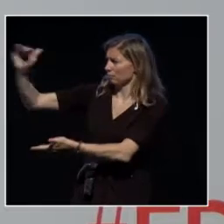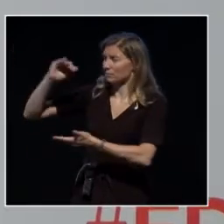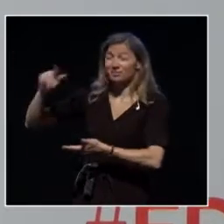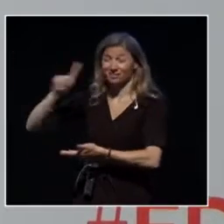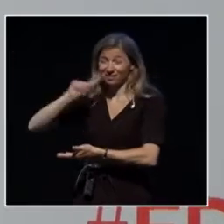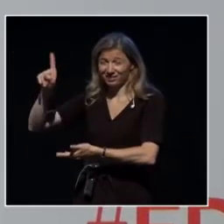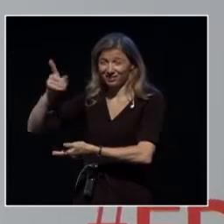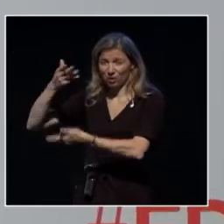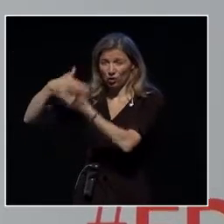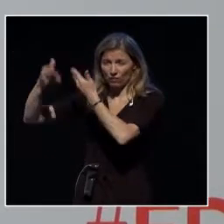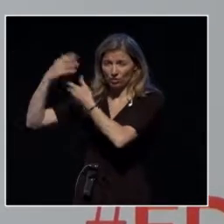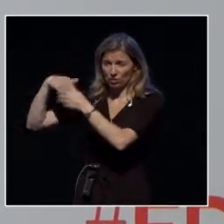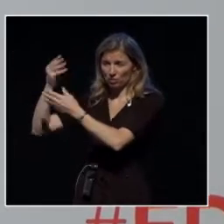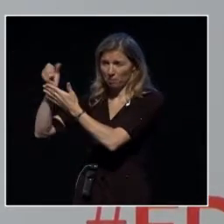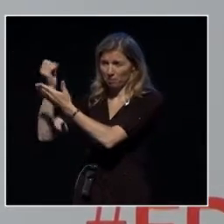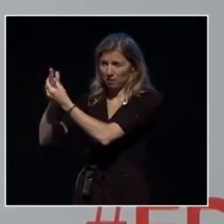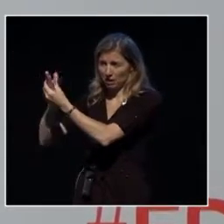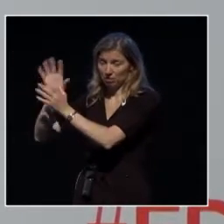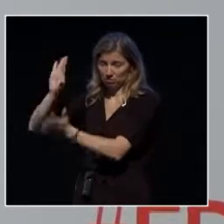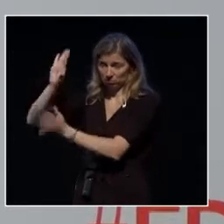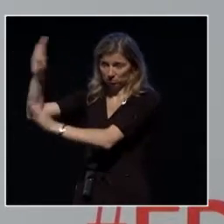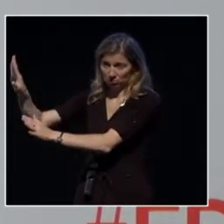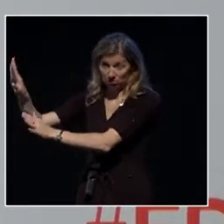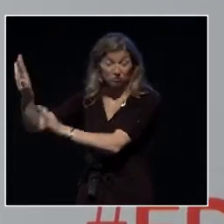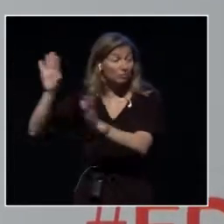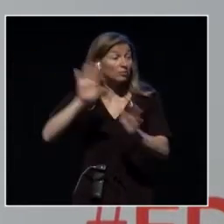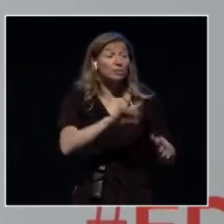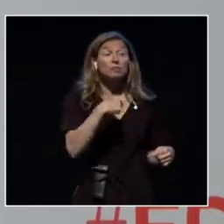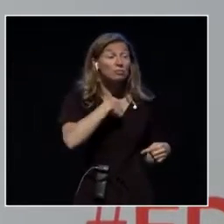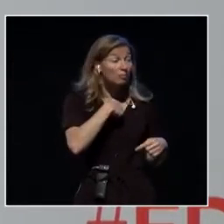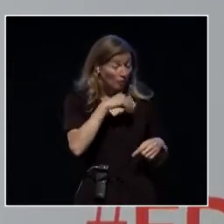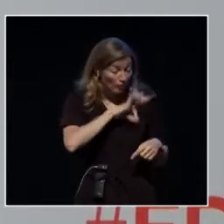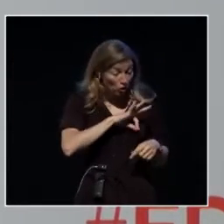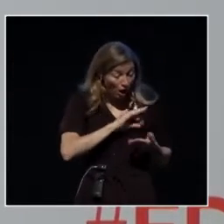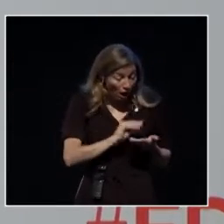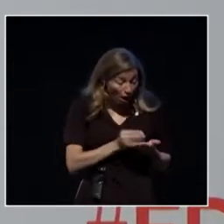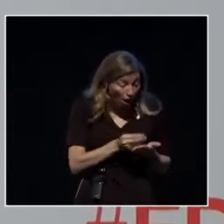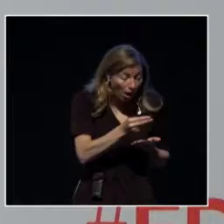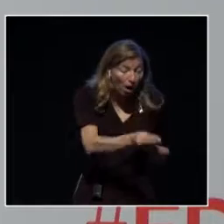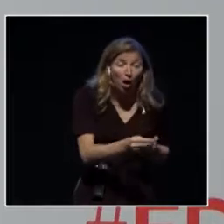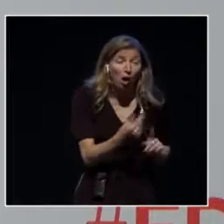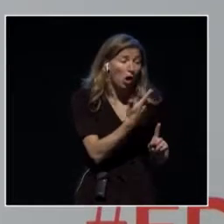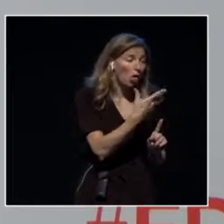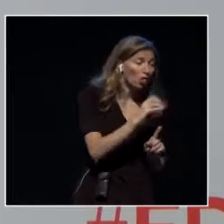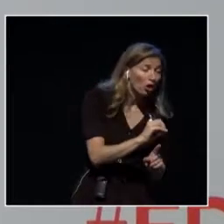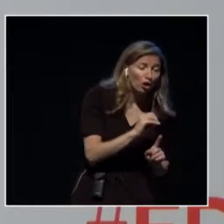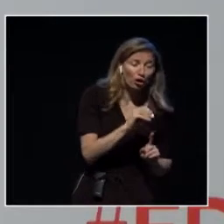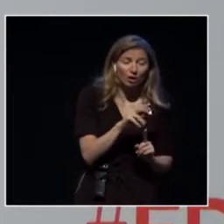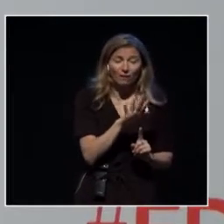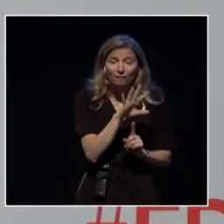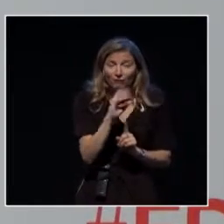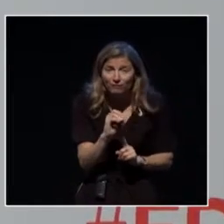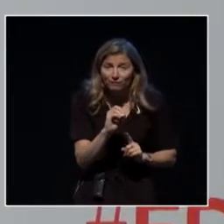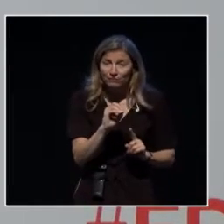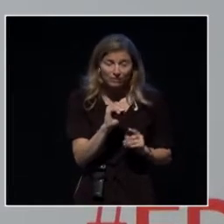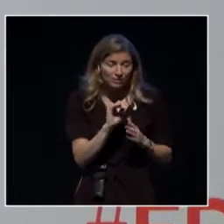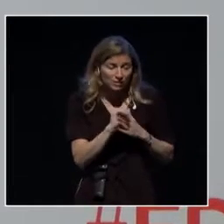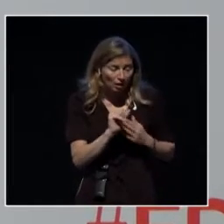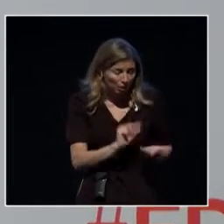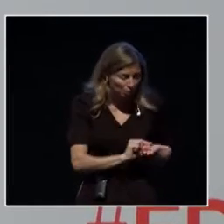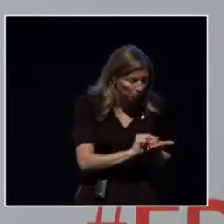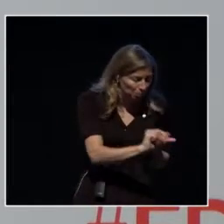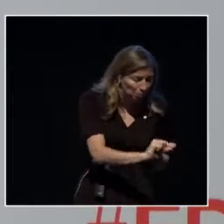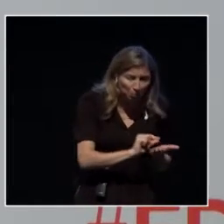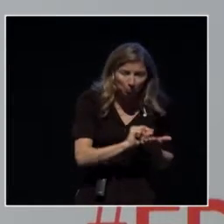do. I said, what we talk about the credit that we gave, $20, $30, $50 to people, we need the